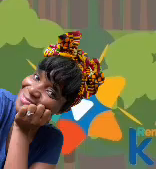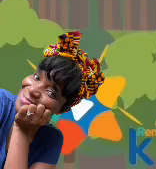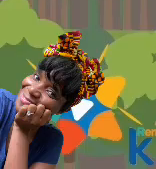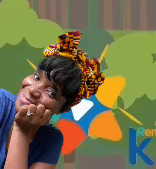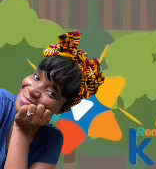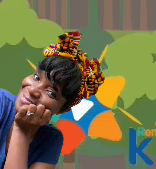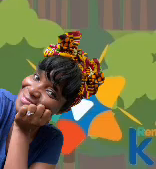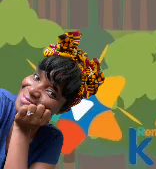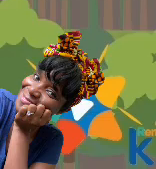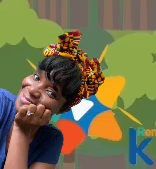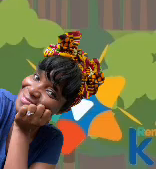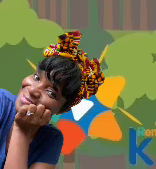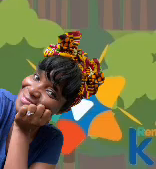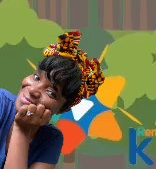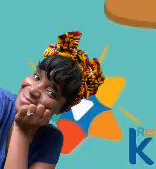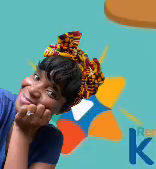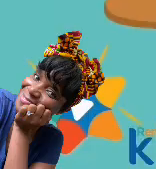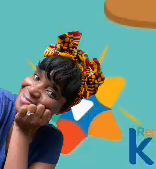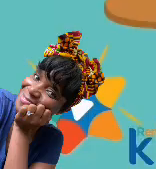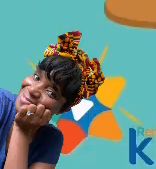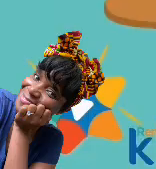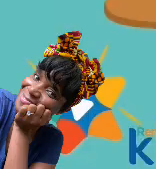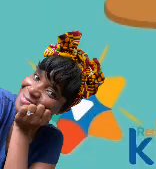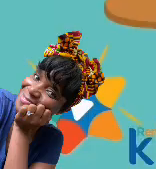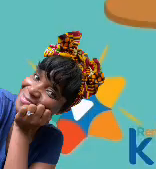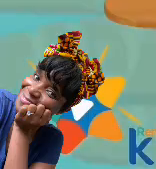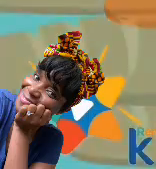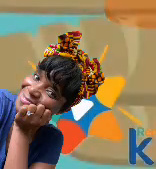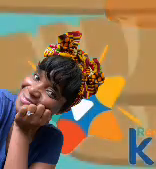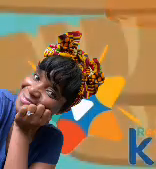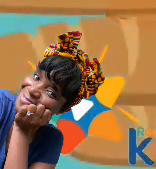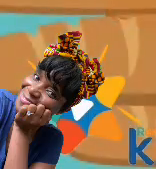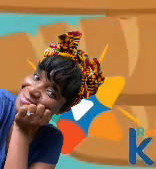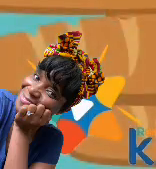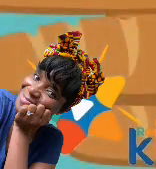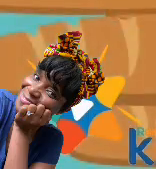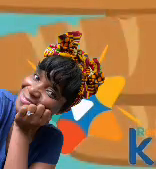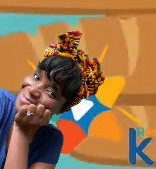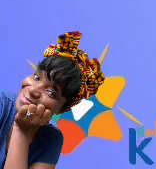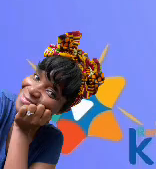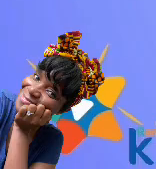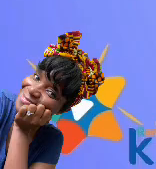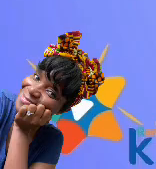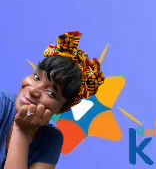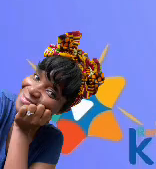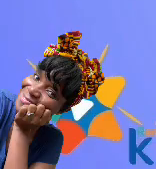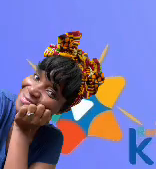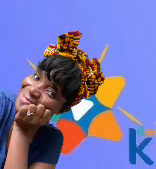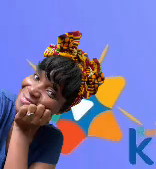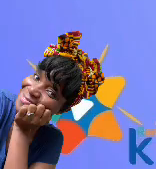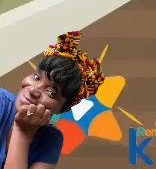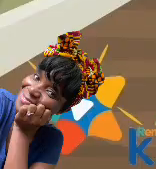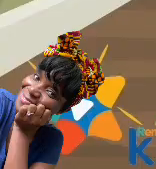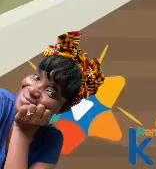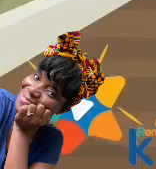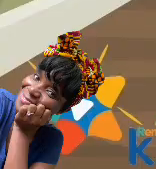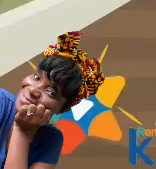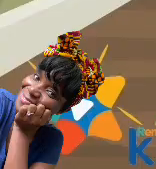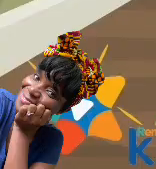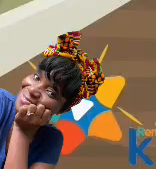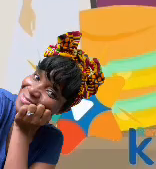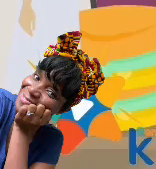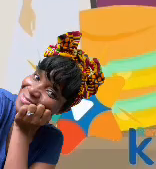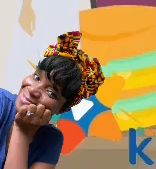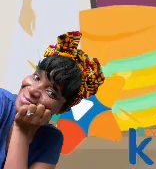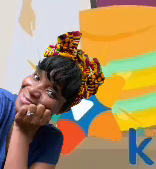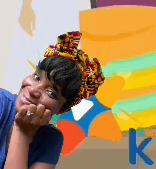She heard about Jesus turning a boy's 5 loaves and 2 fish into a huge meal to feed more than 5,000 people. She heard